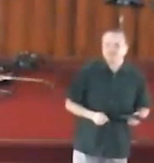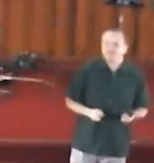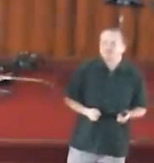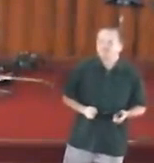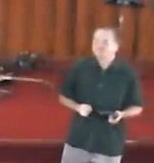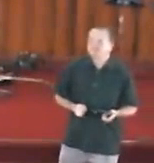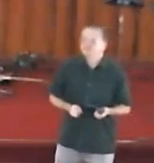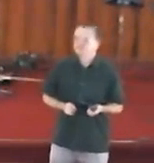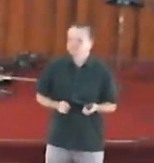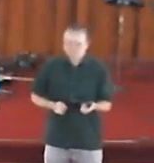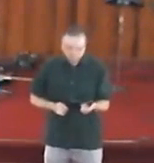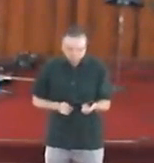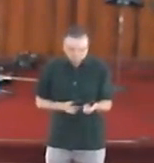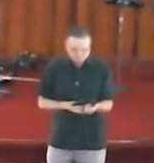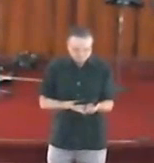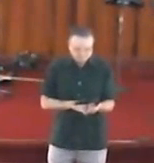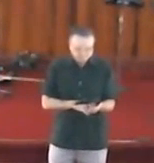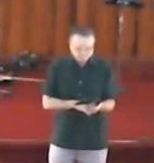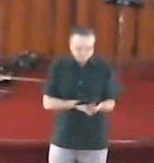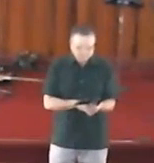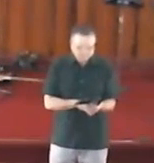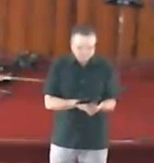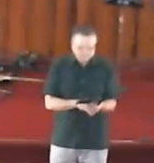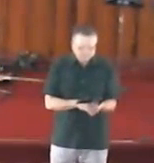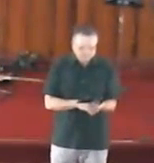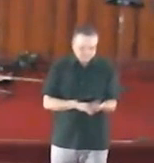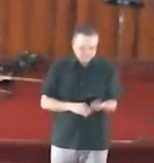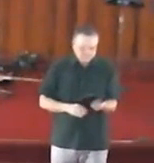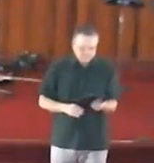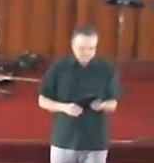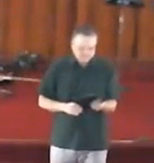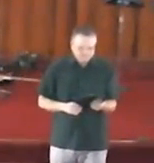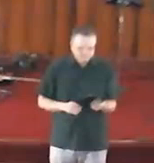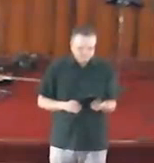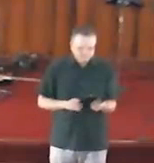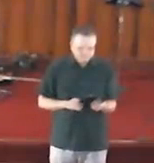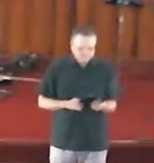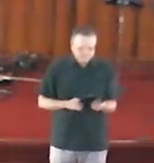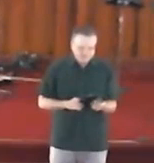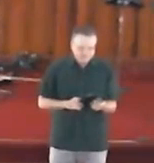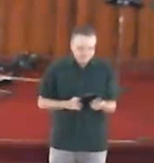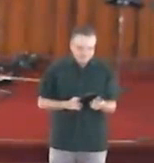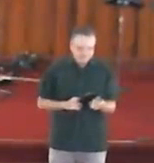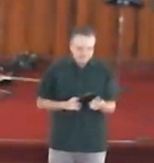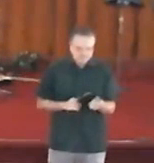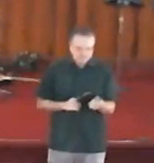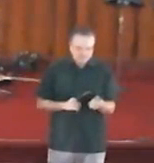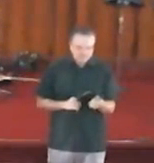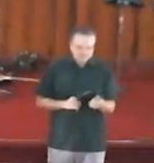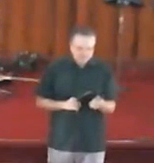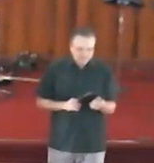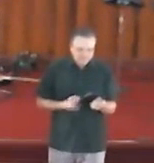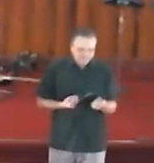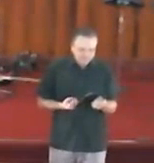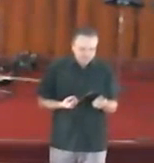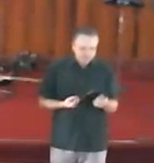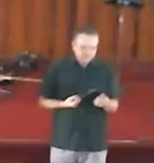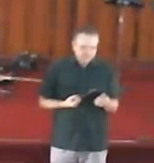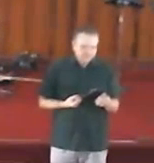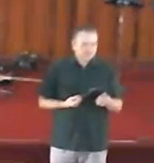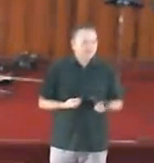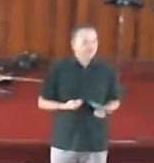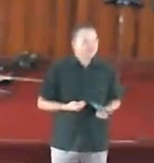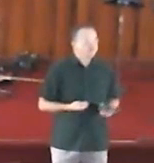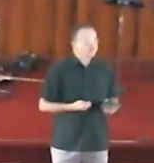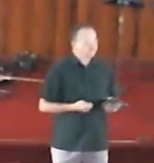profetizar. When Paul placed his hands on them, the Holy Spirit came to them, and they spoke in tongues and prophesied. Eran un total